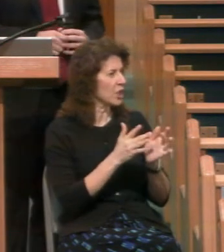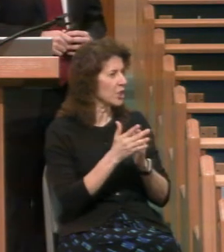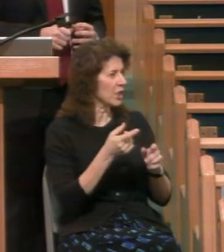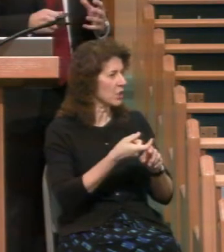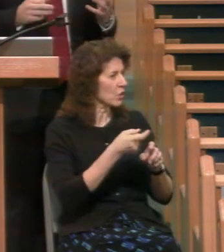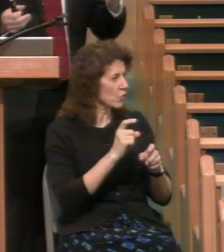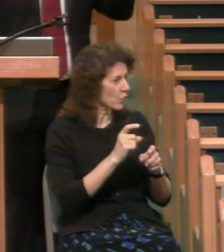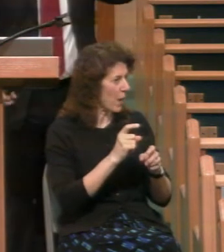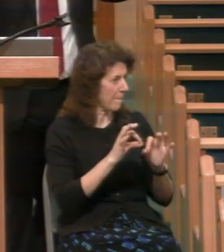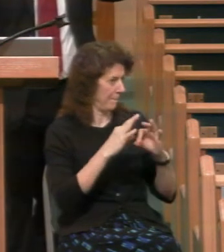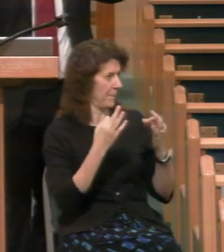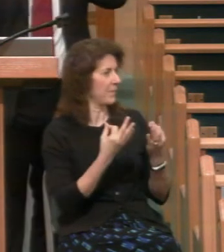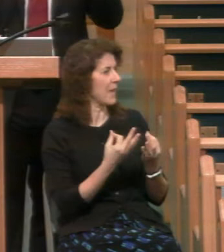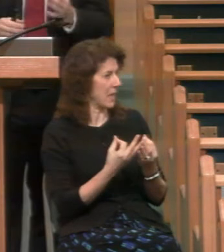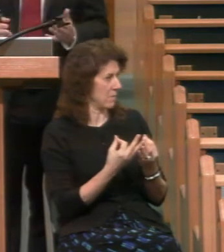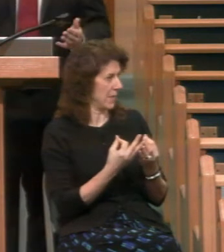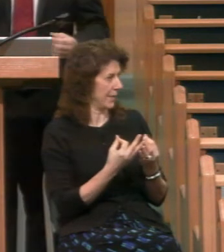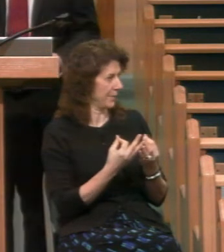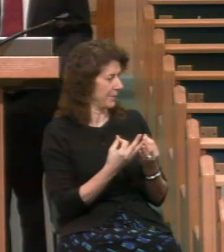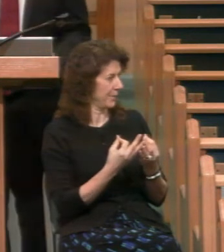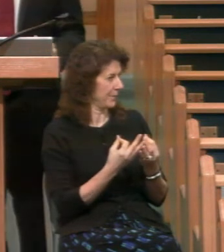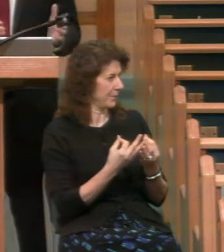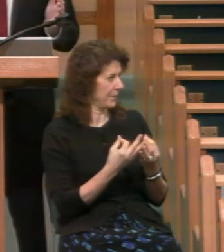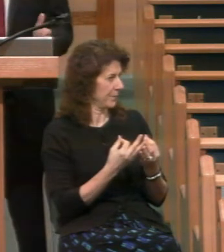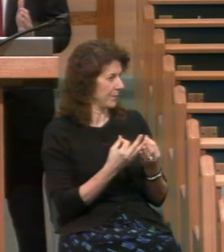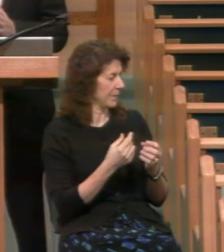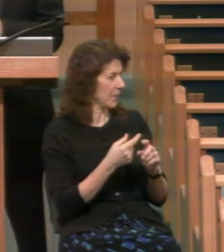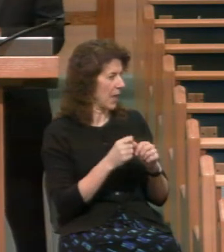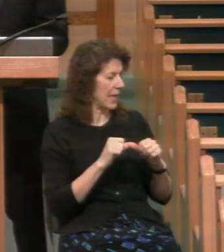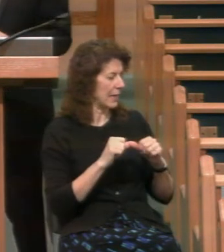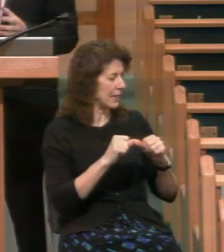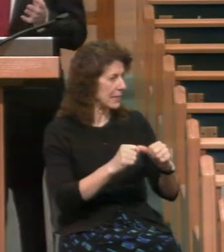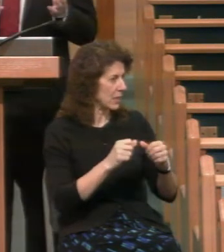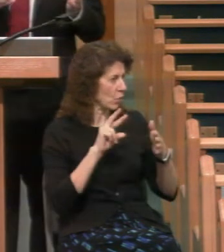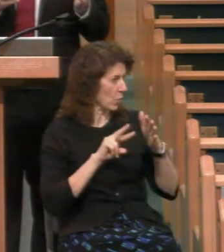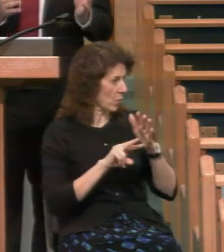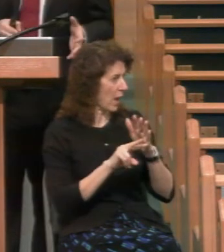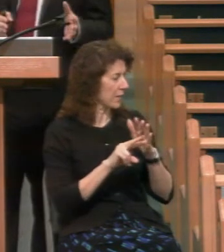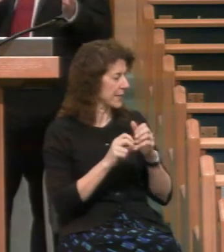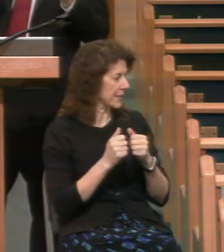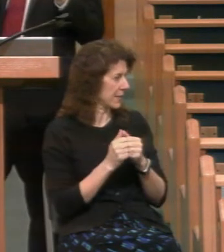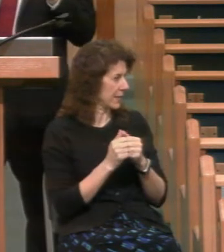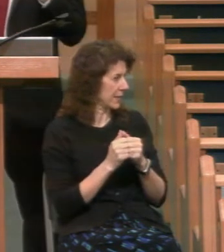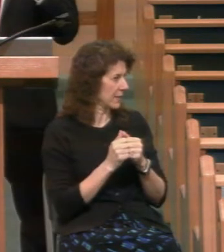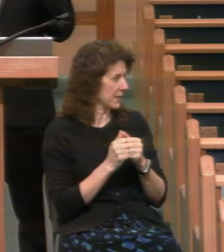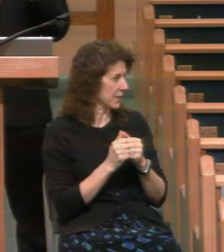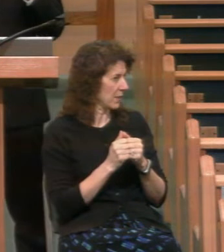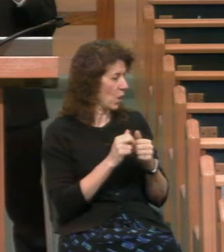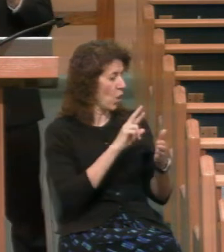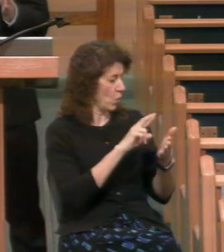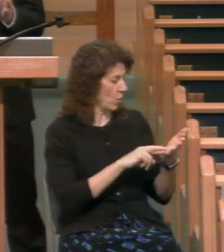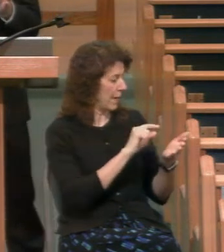Yes. So here we have this continued prophecy as you take passages that you